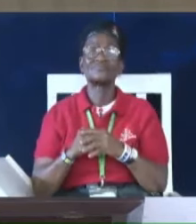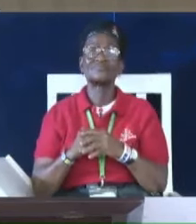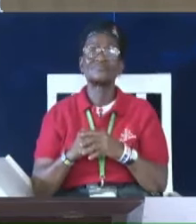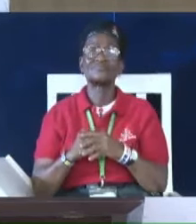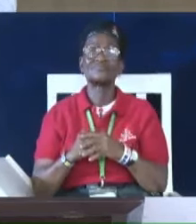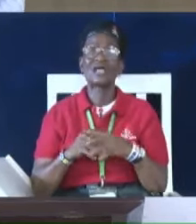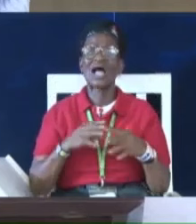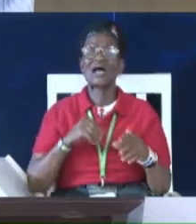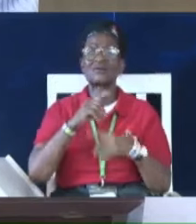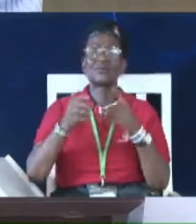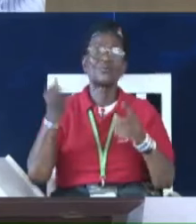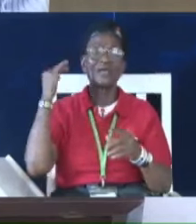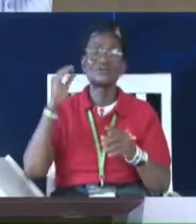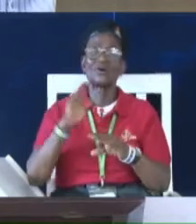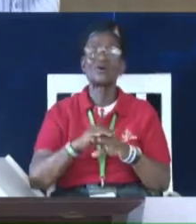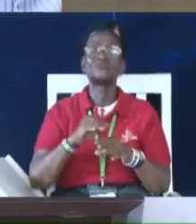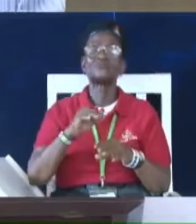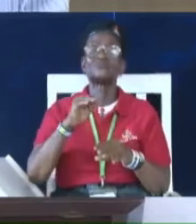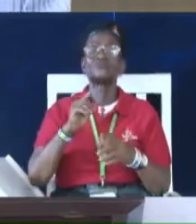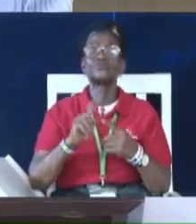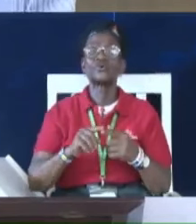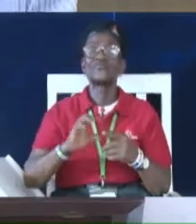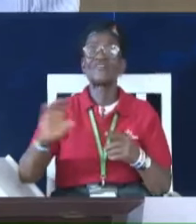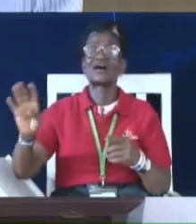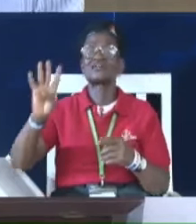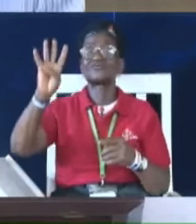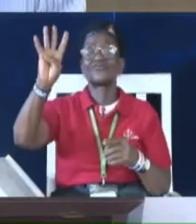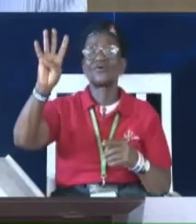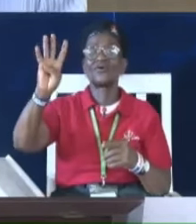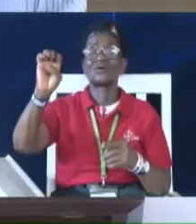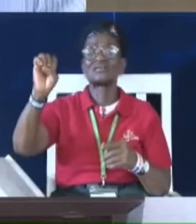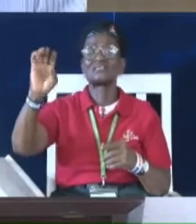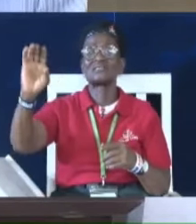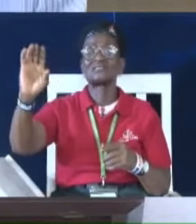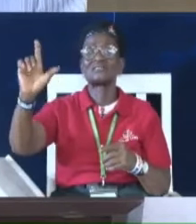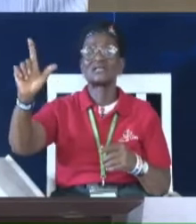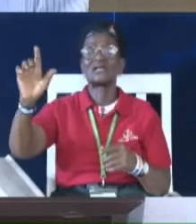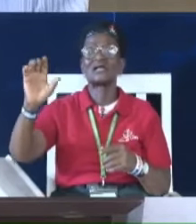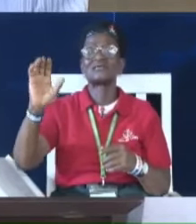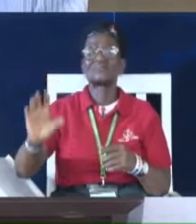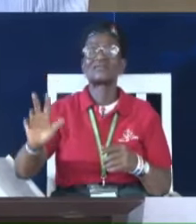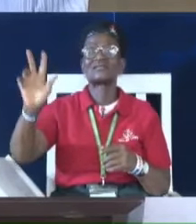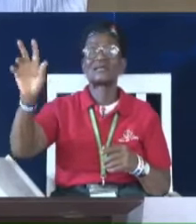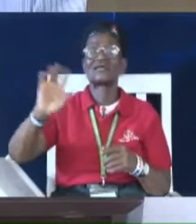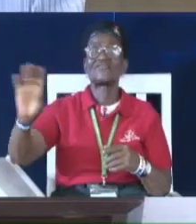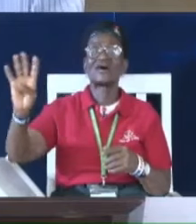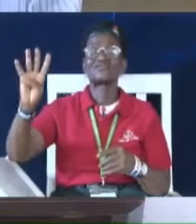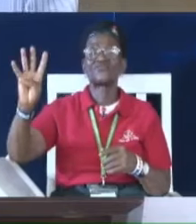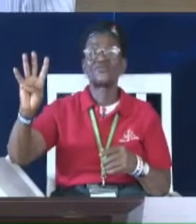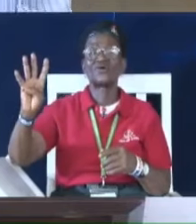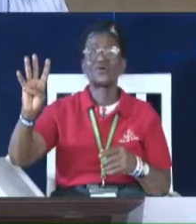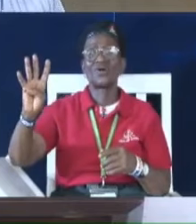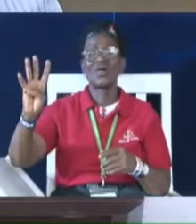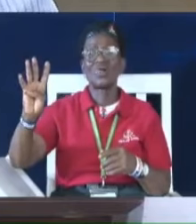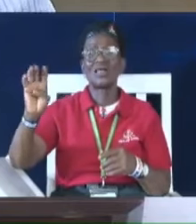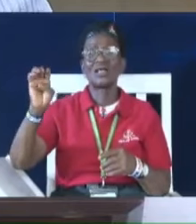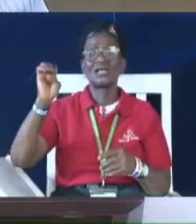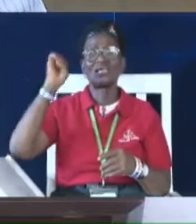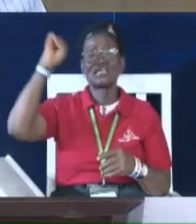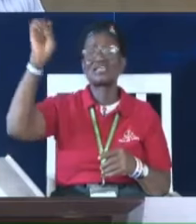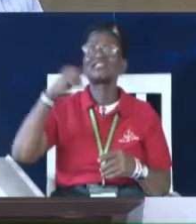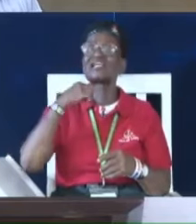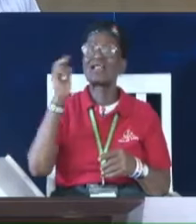Then he went on to verse 4, Ecclesiastes chapter 3, verse 4. He tells